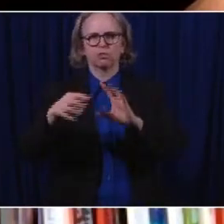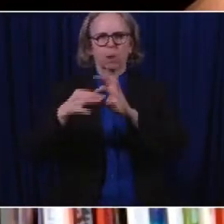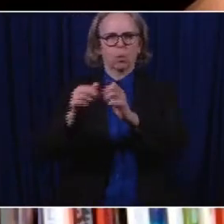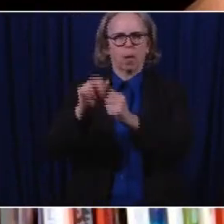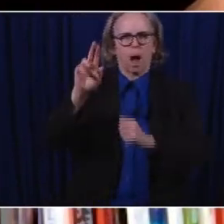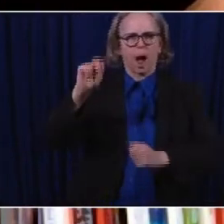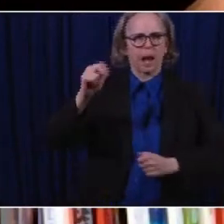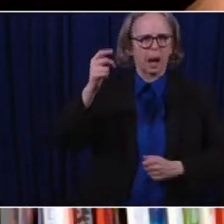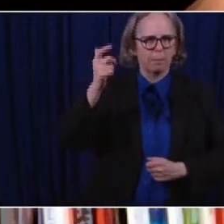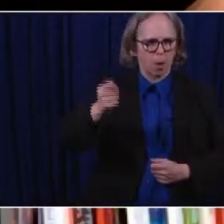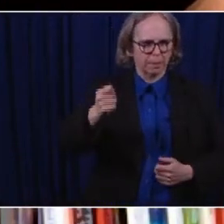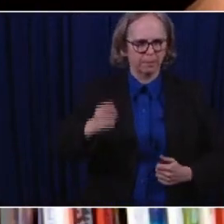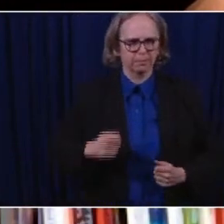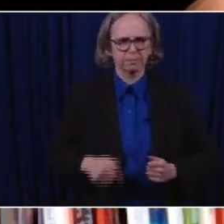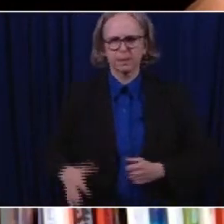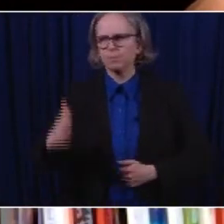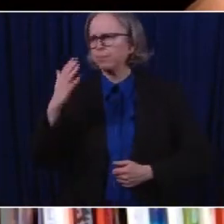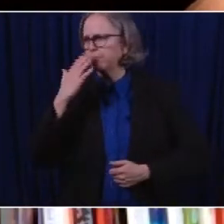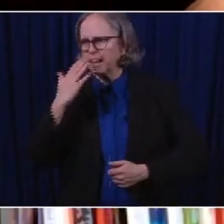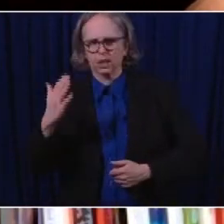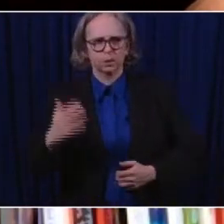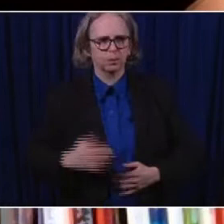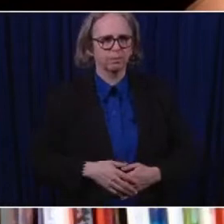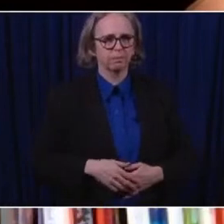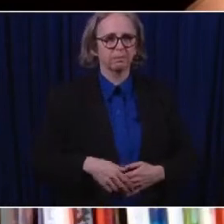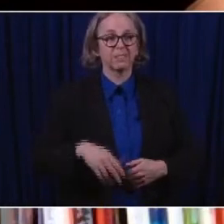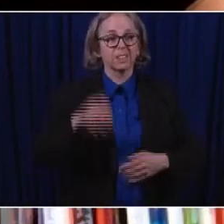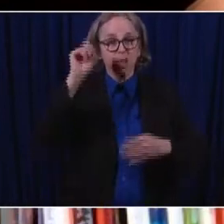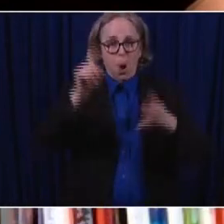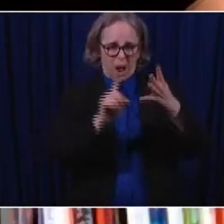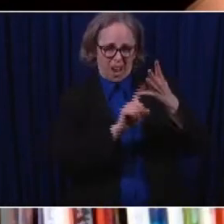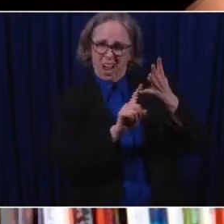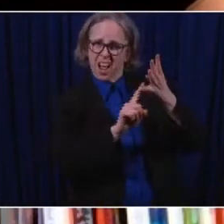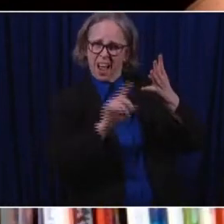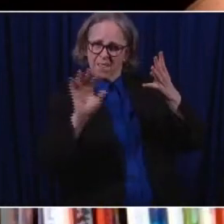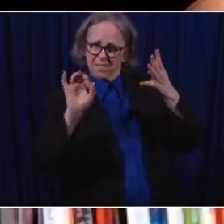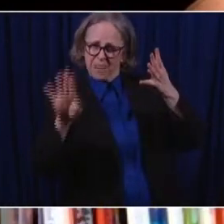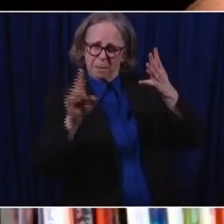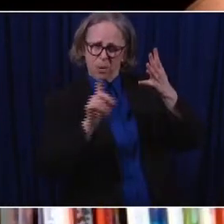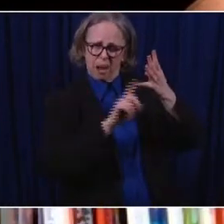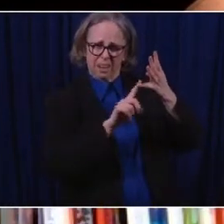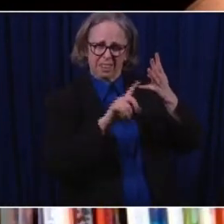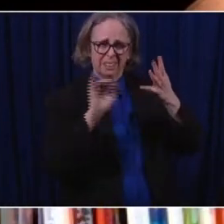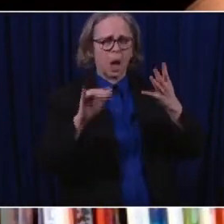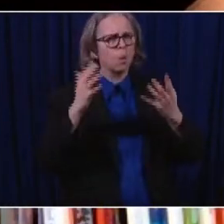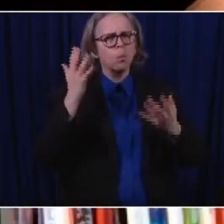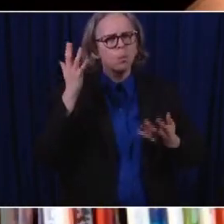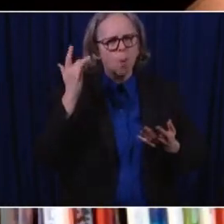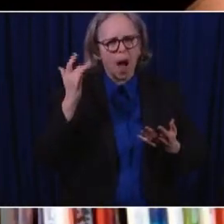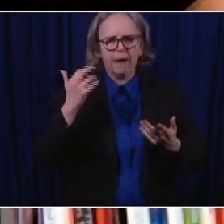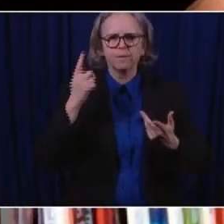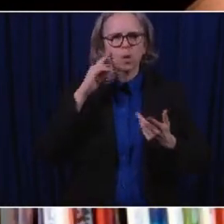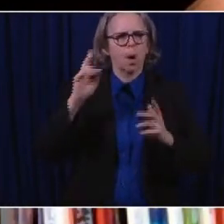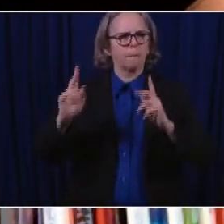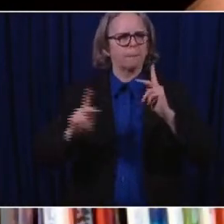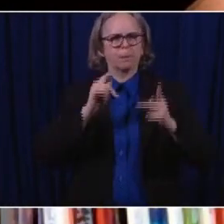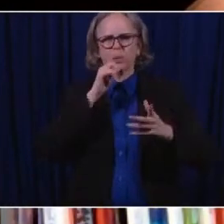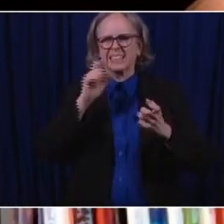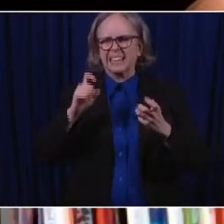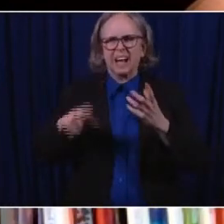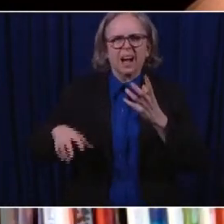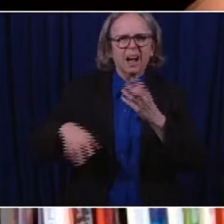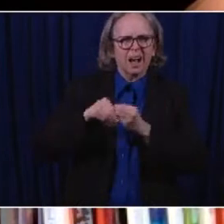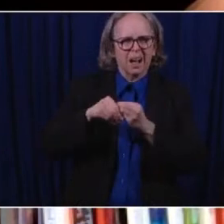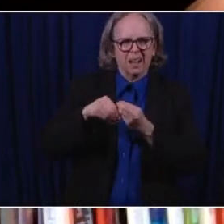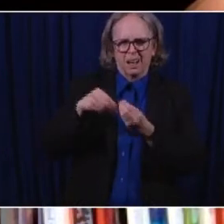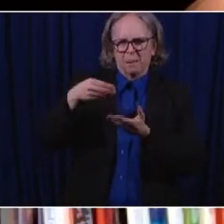who need additional weeks and are eligible for additional weeks of benefits under the new act that